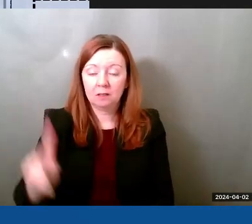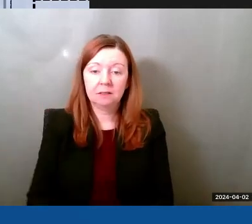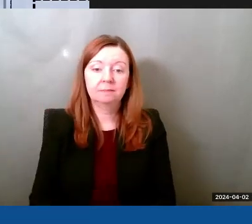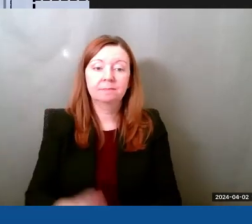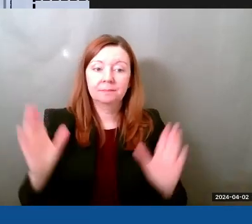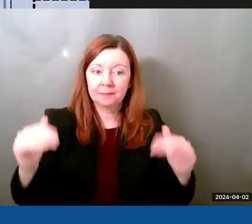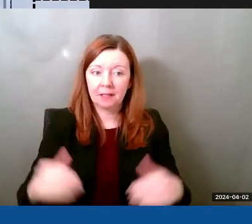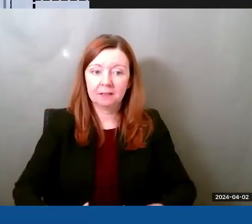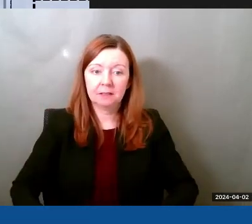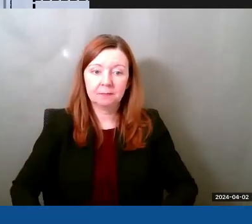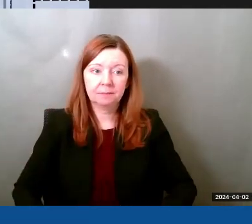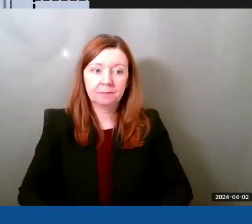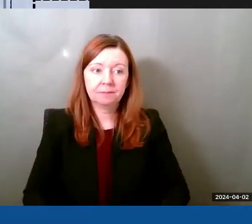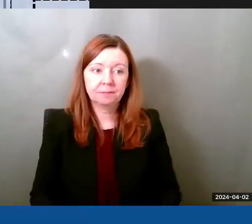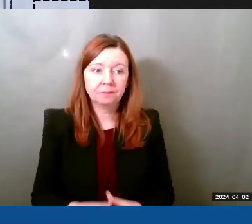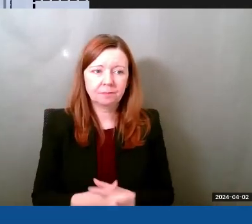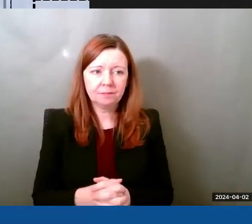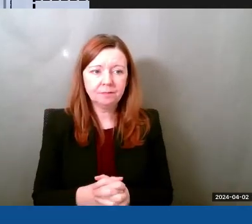Next.